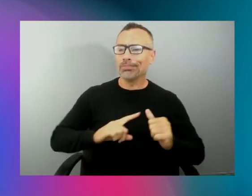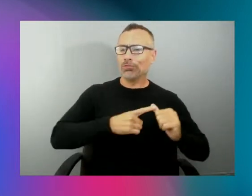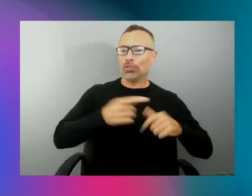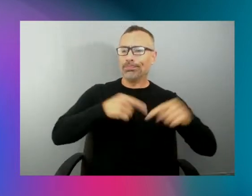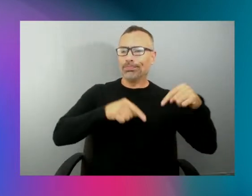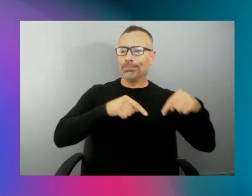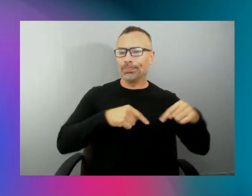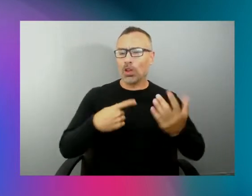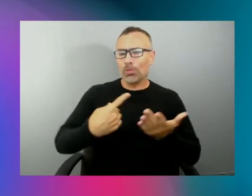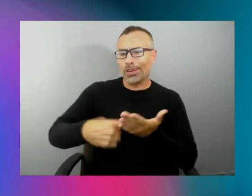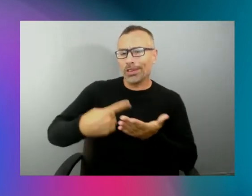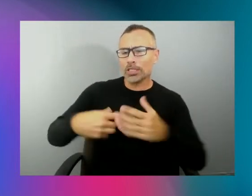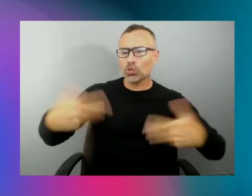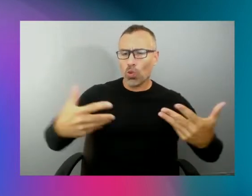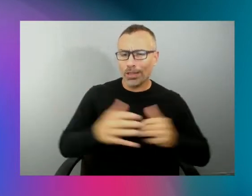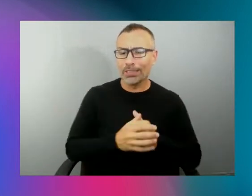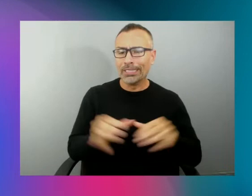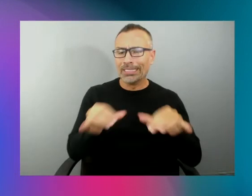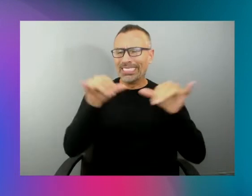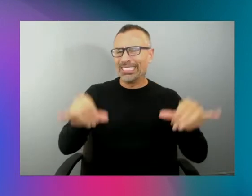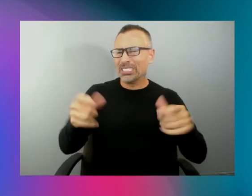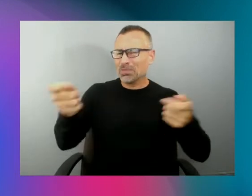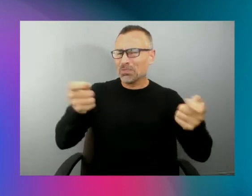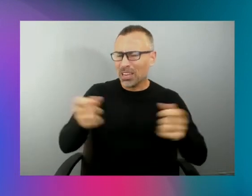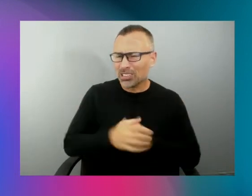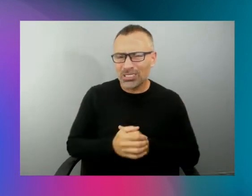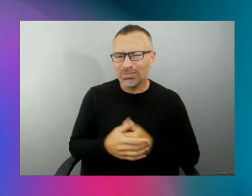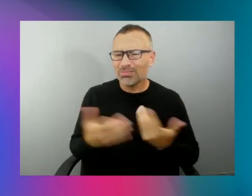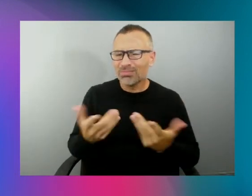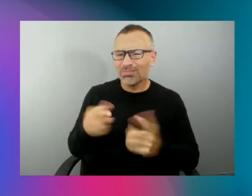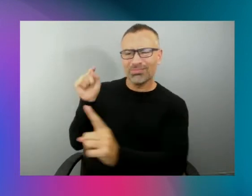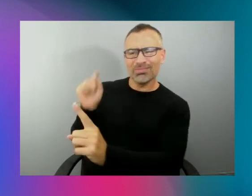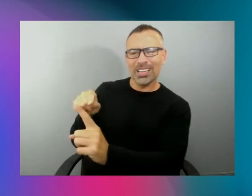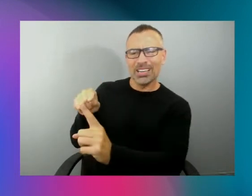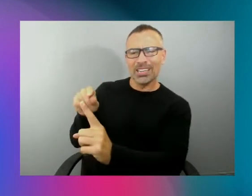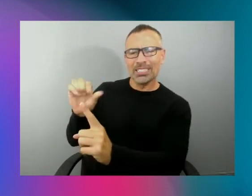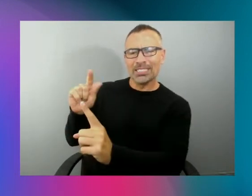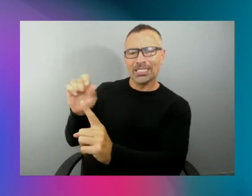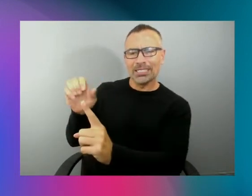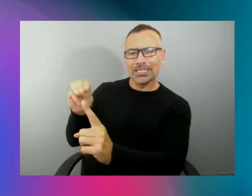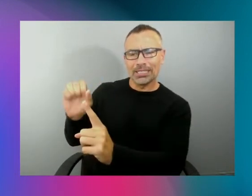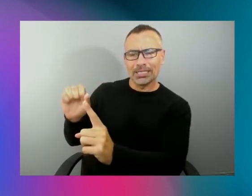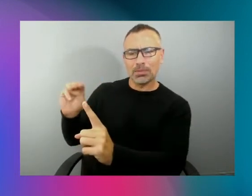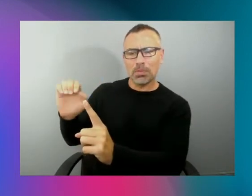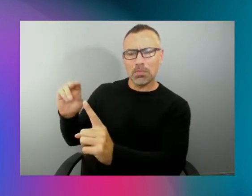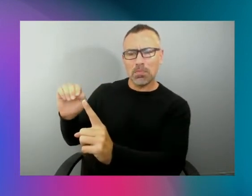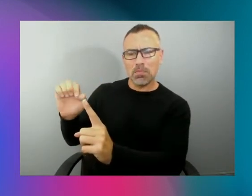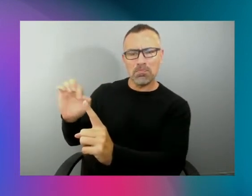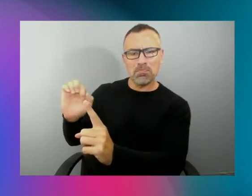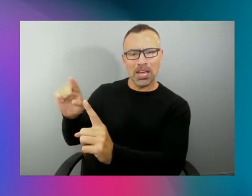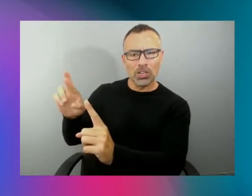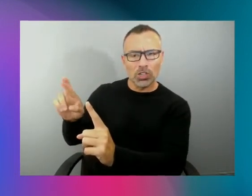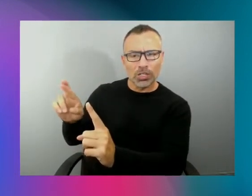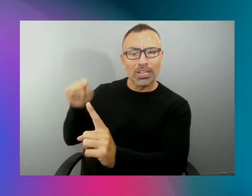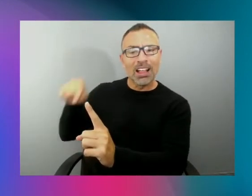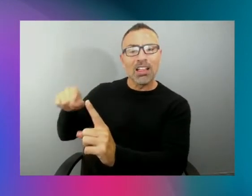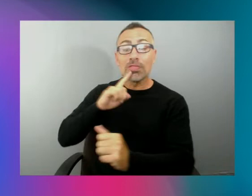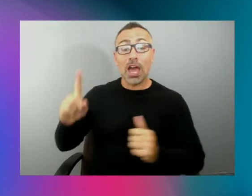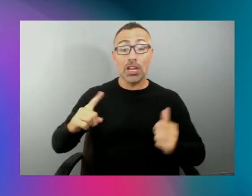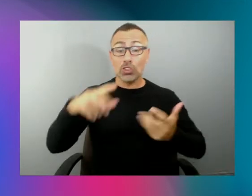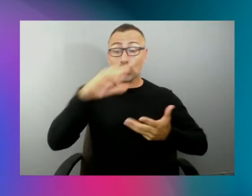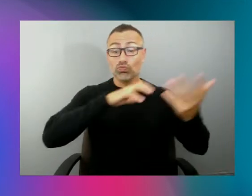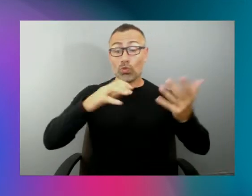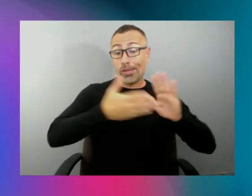about System Manager, right? System Manager is basically cloud operations kind of a tool. It's not one. It has a lot